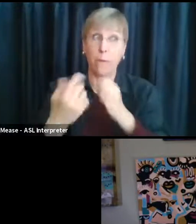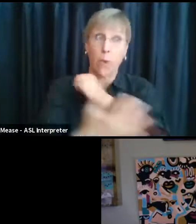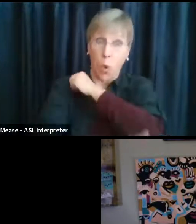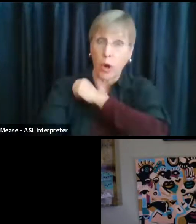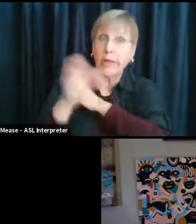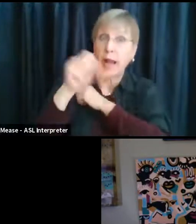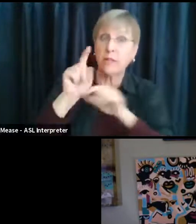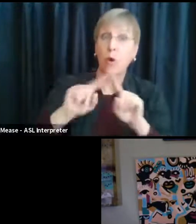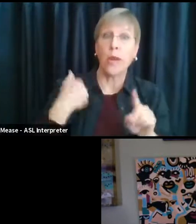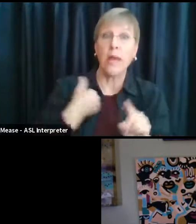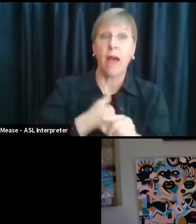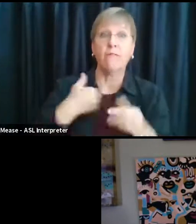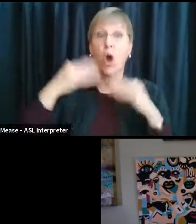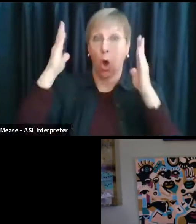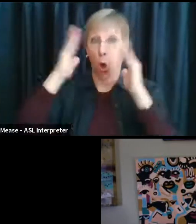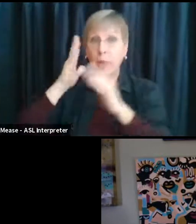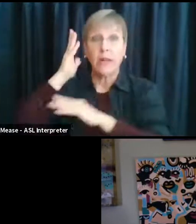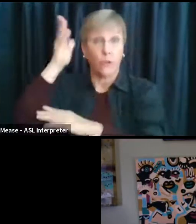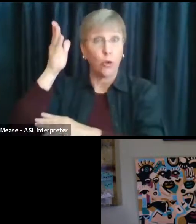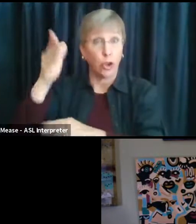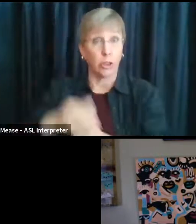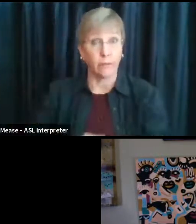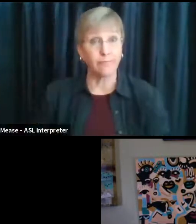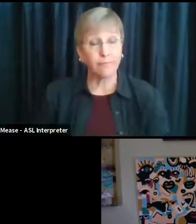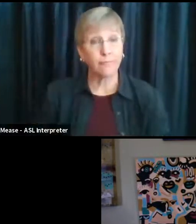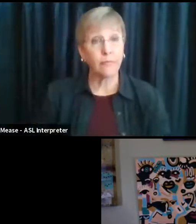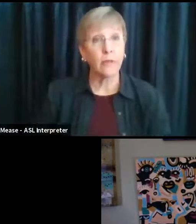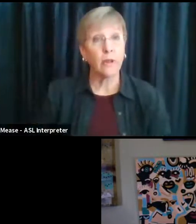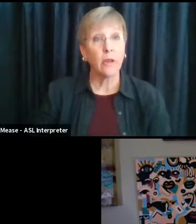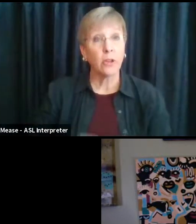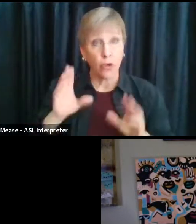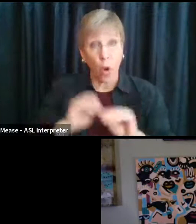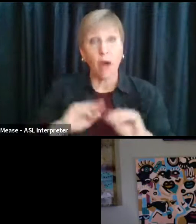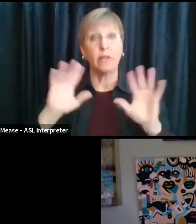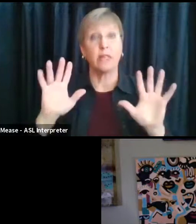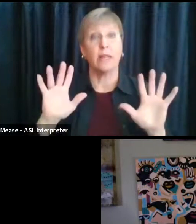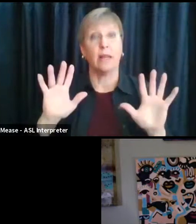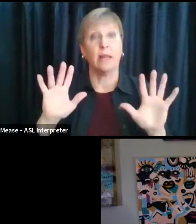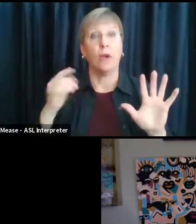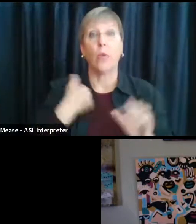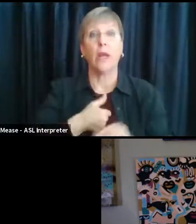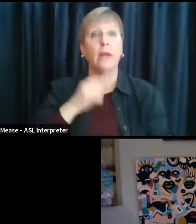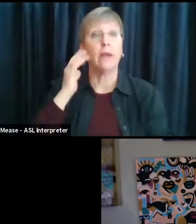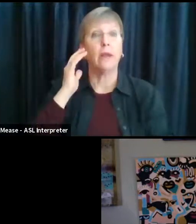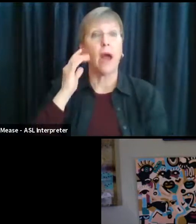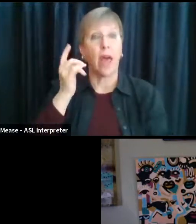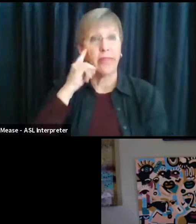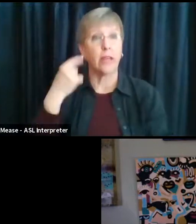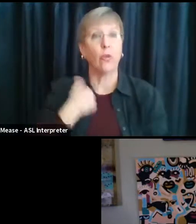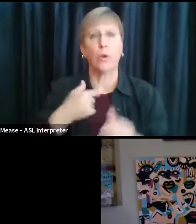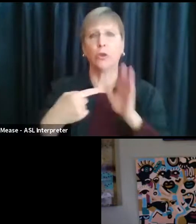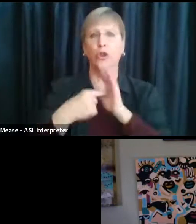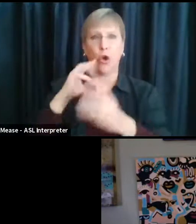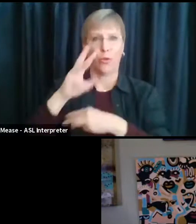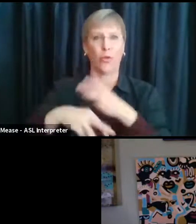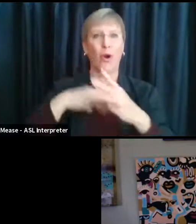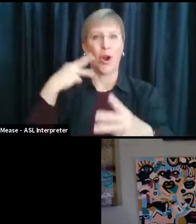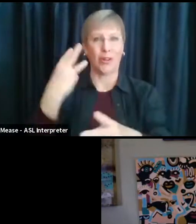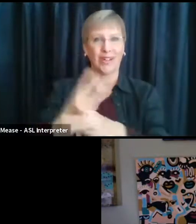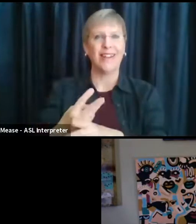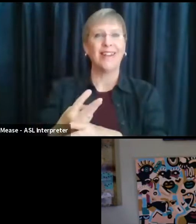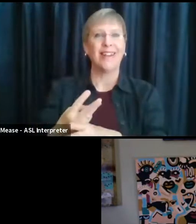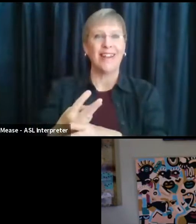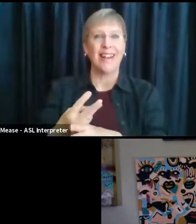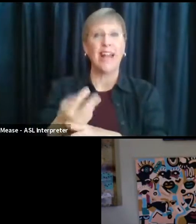we have hope and we have a future. So obviously, I think we're gonna show the world that it's one of